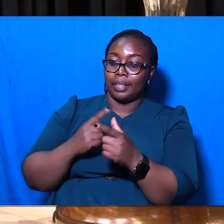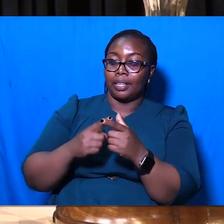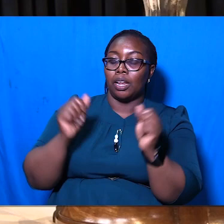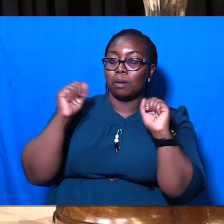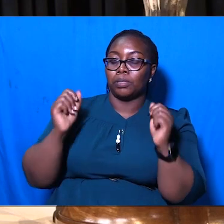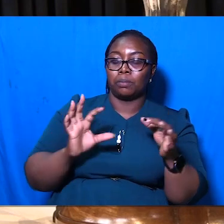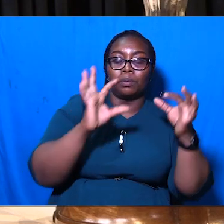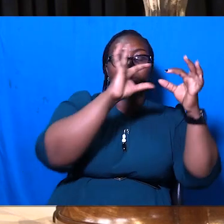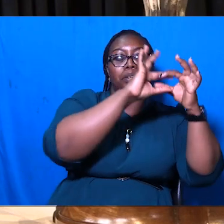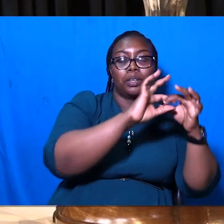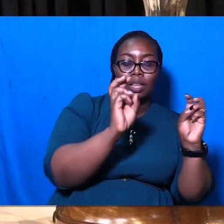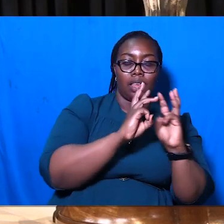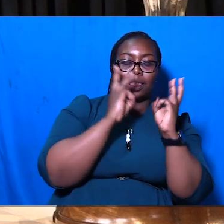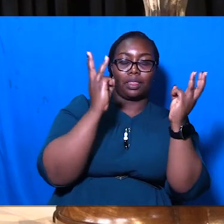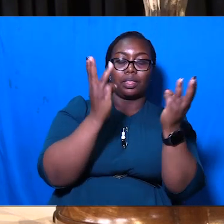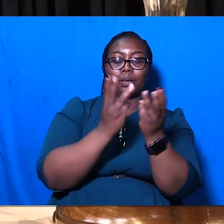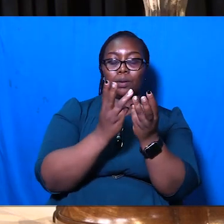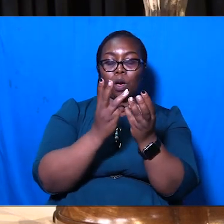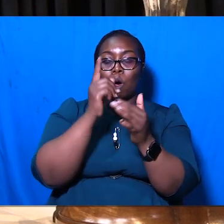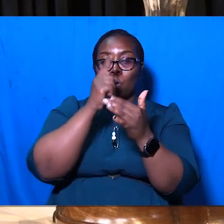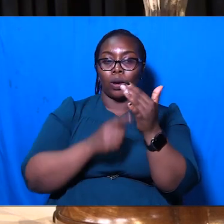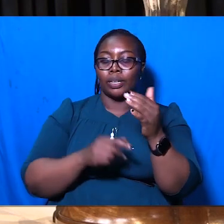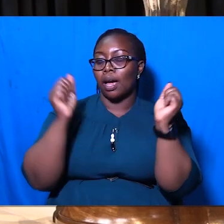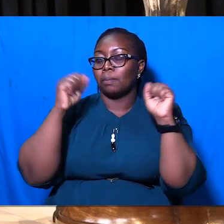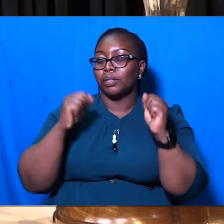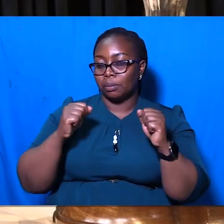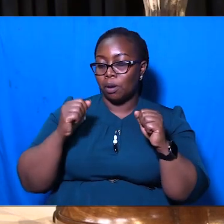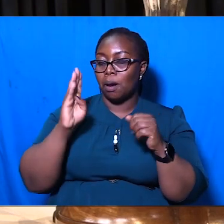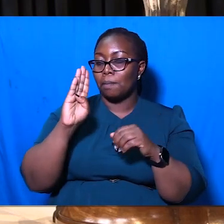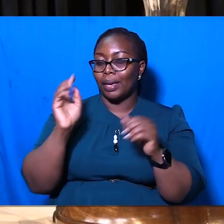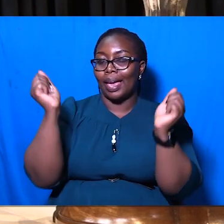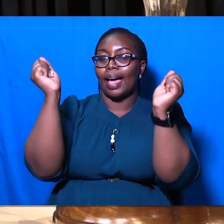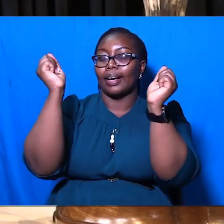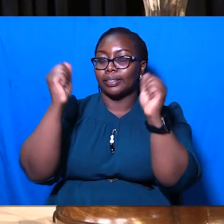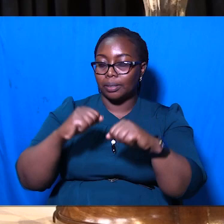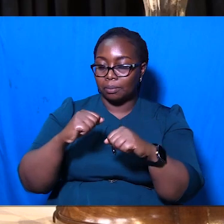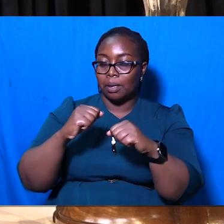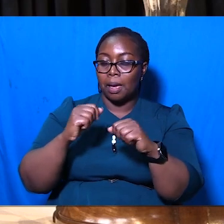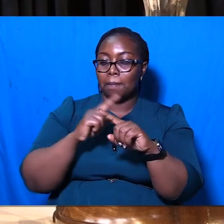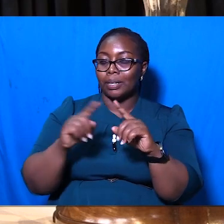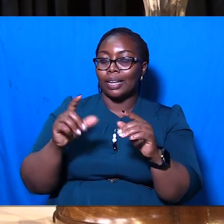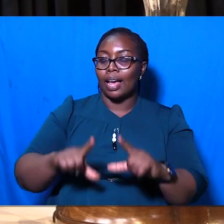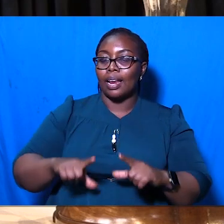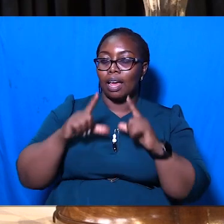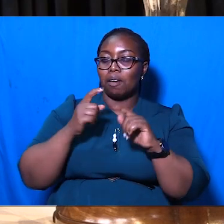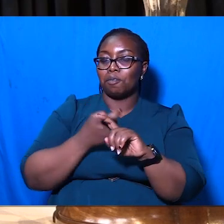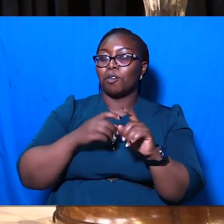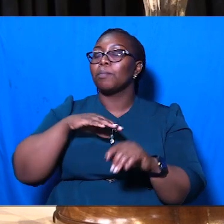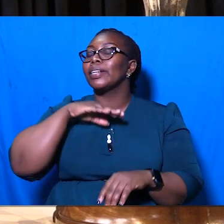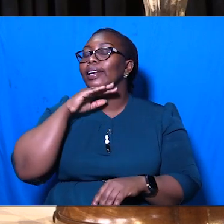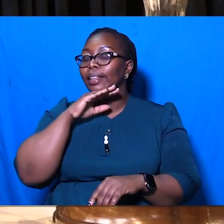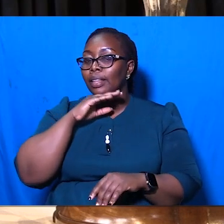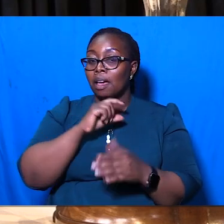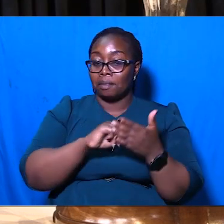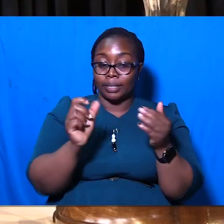the world, what will be the acceptance be but life from death?